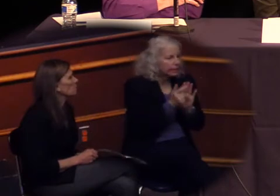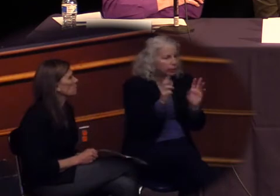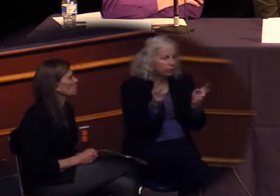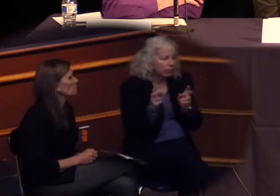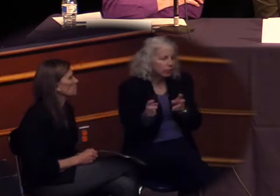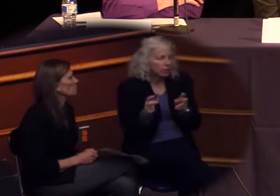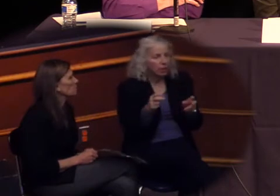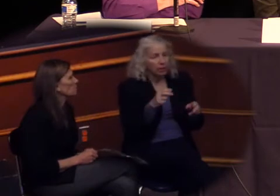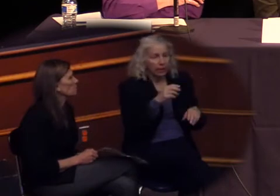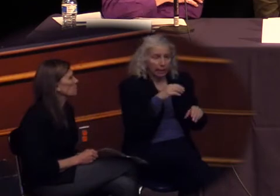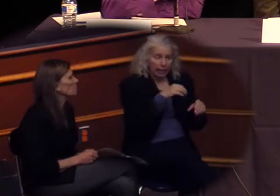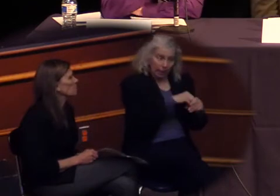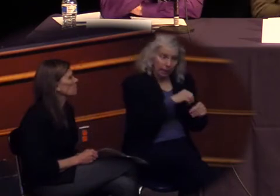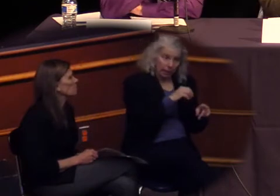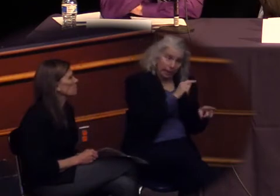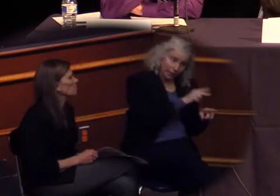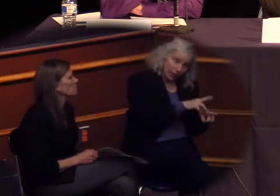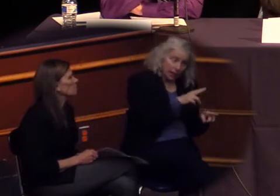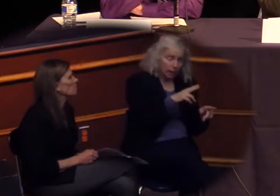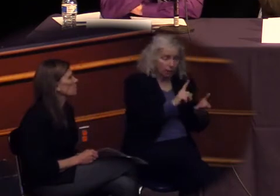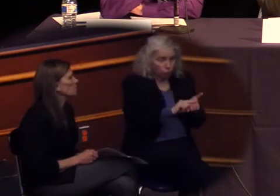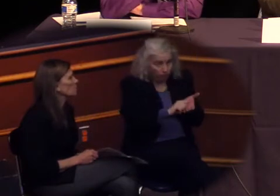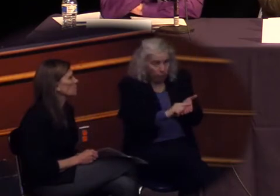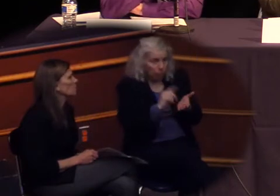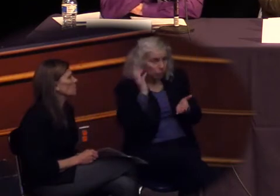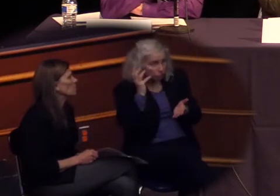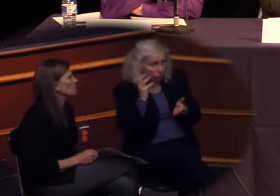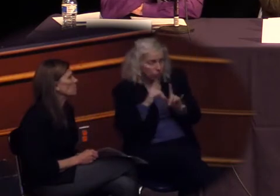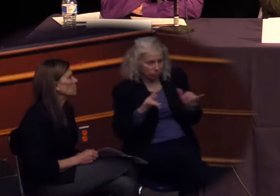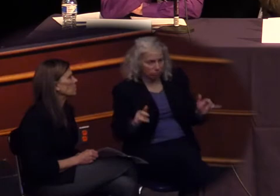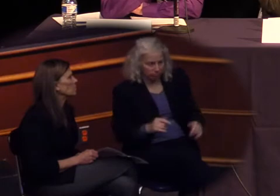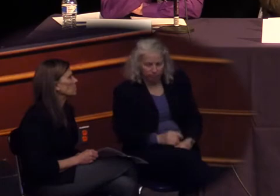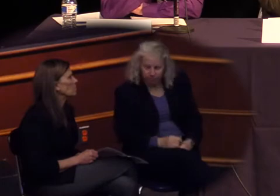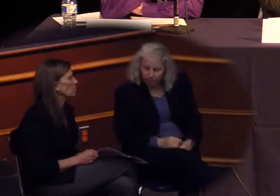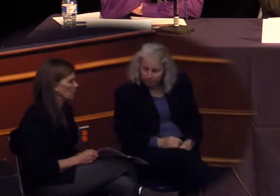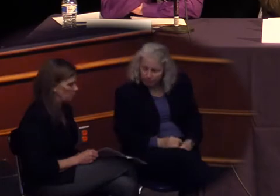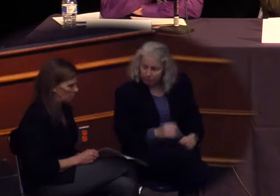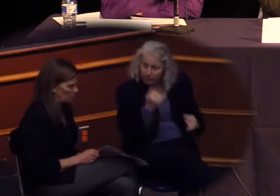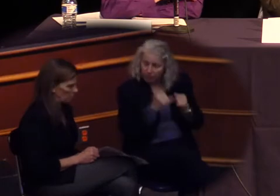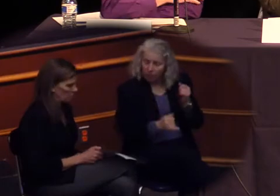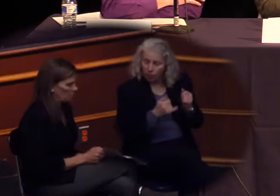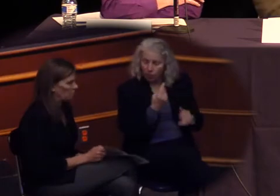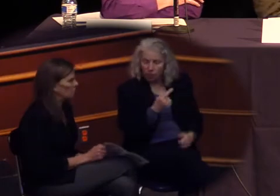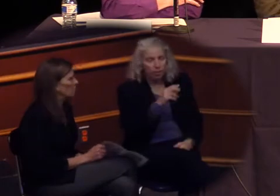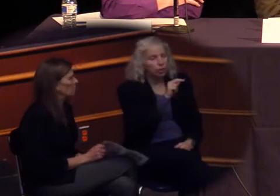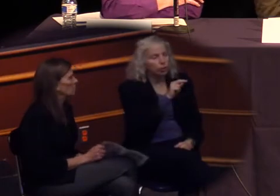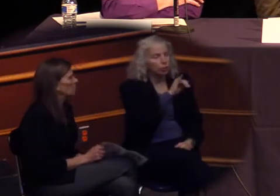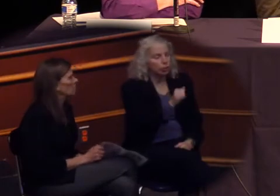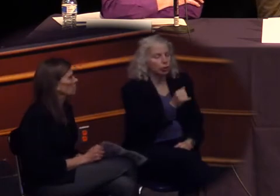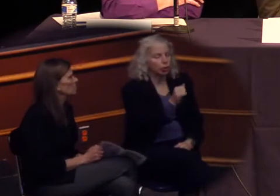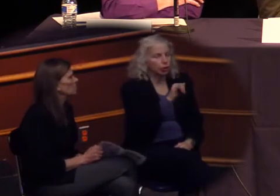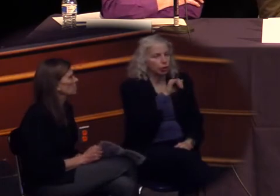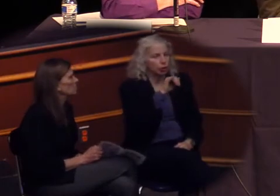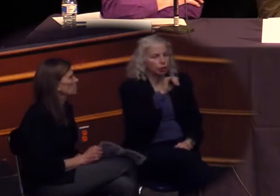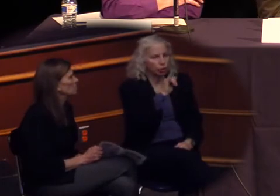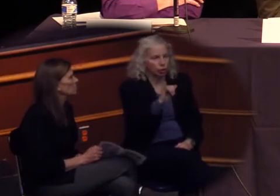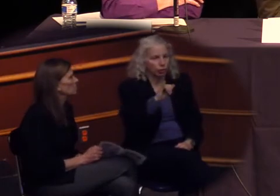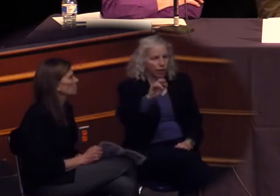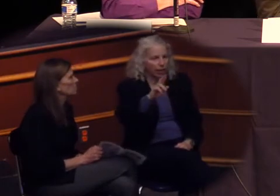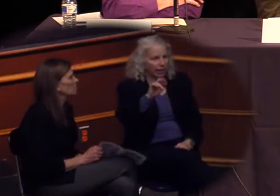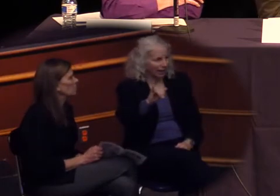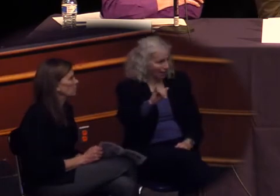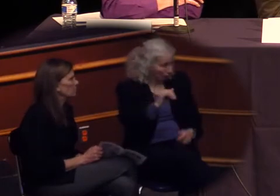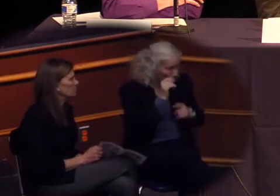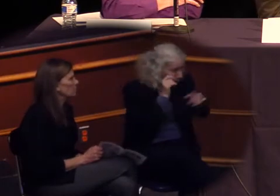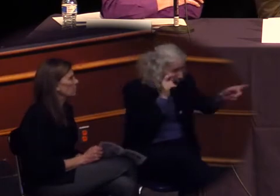and televised media outlets. And then finally, Ikari Njiri, who wakes us all up every morning,